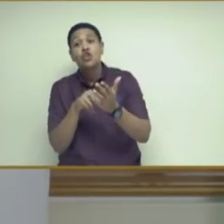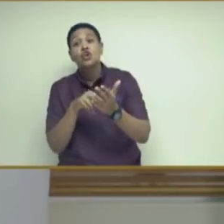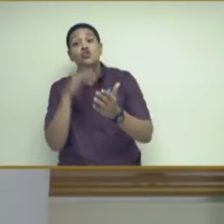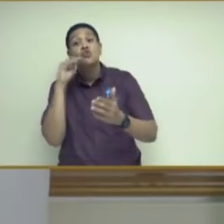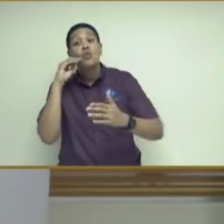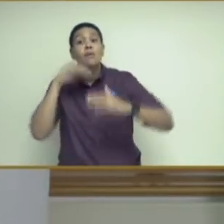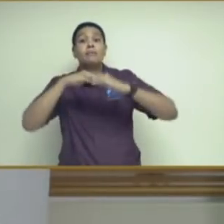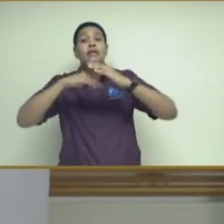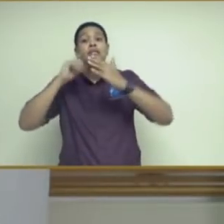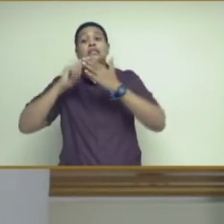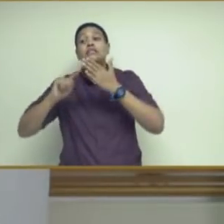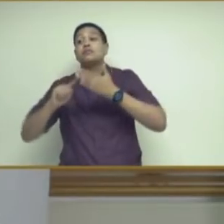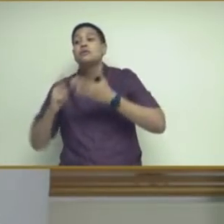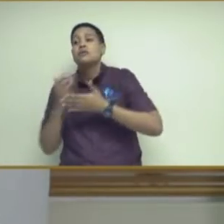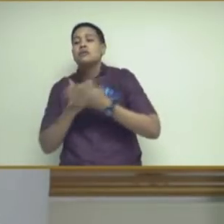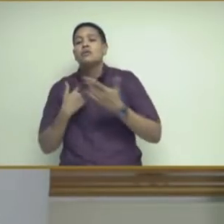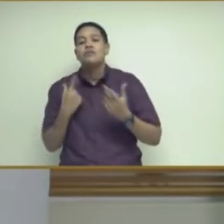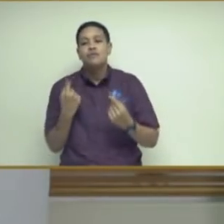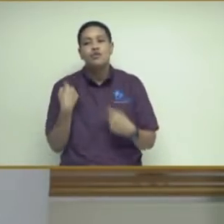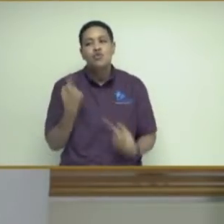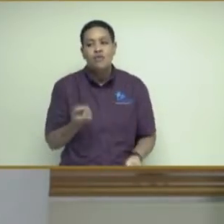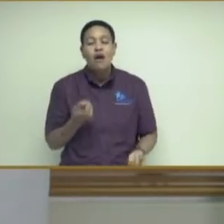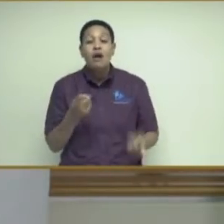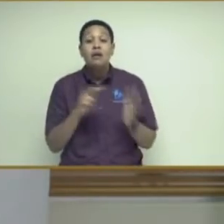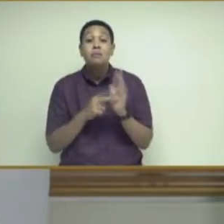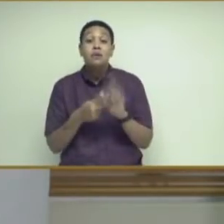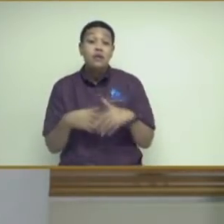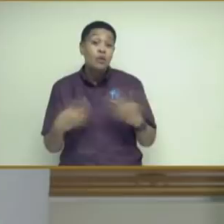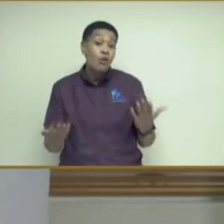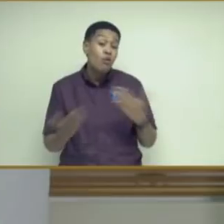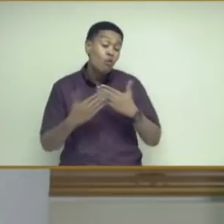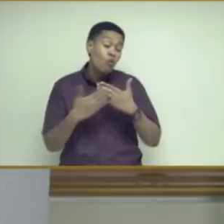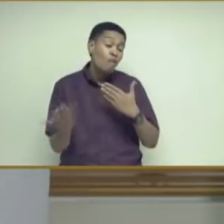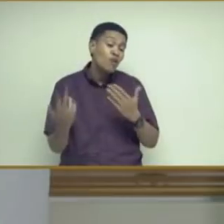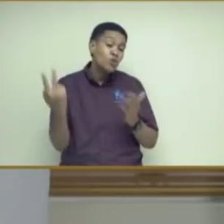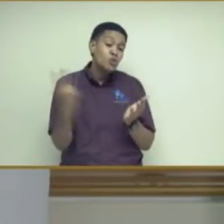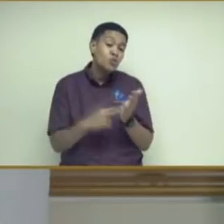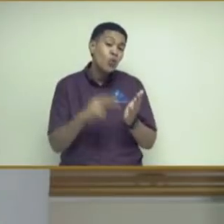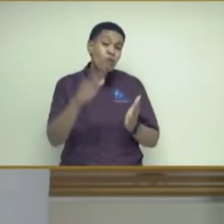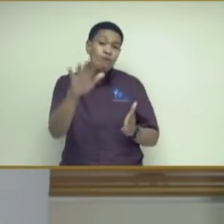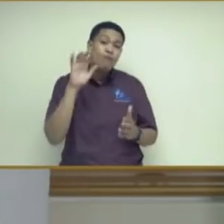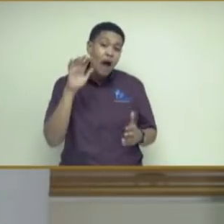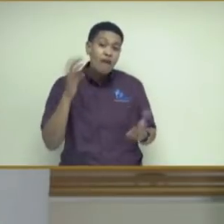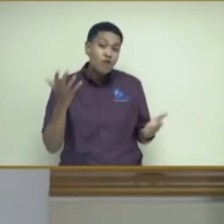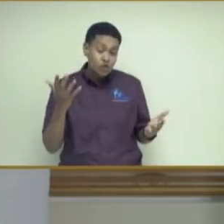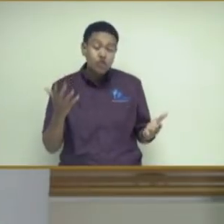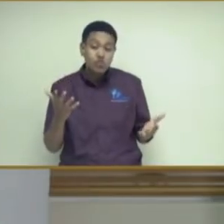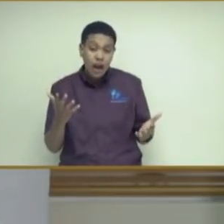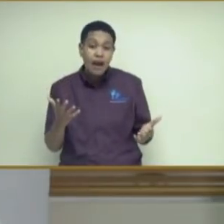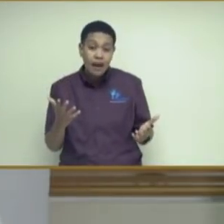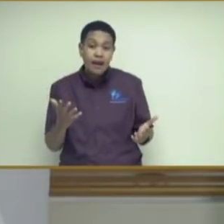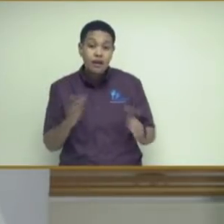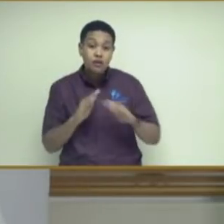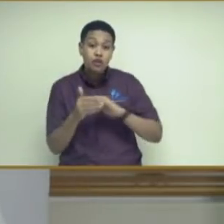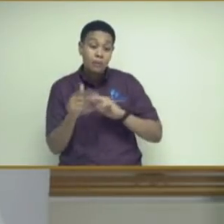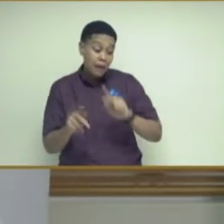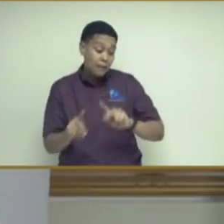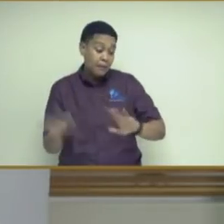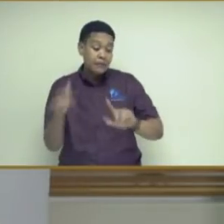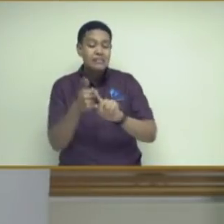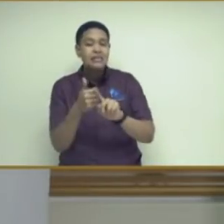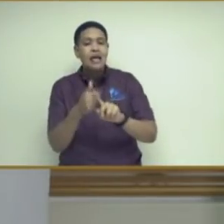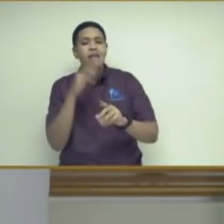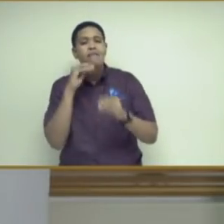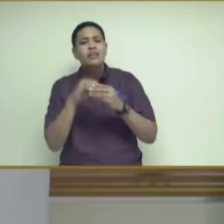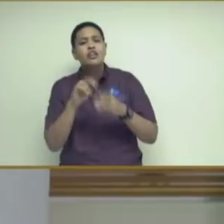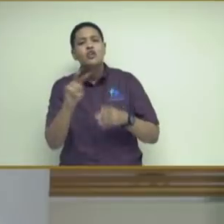on the inspections that we have done. This would mean that well over 2,500 Jamaicans are in